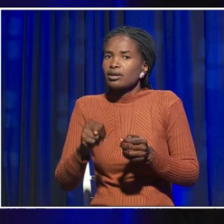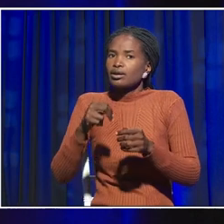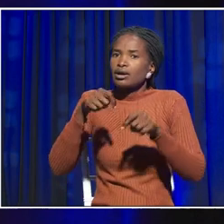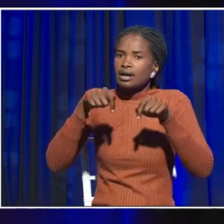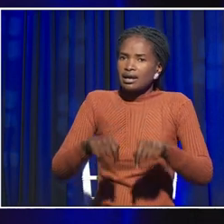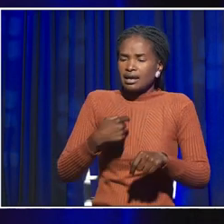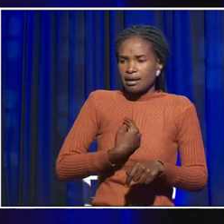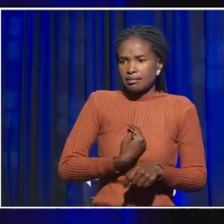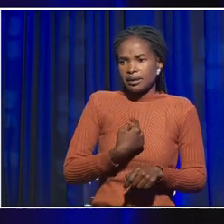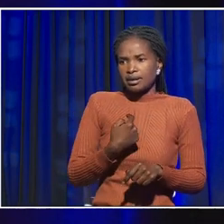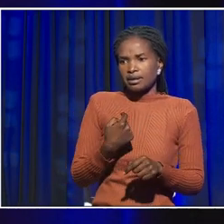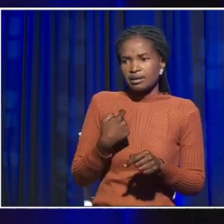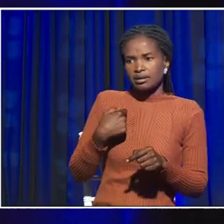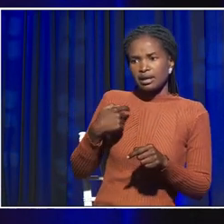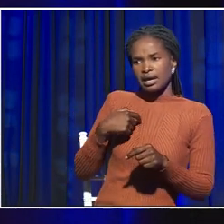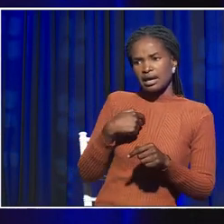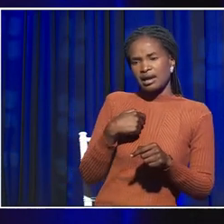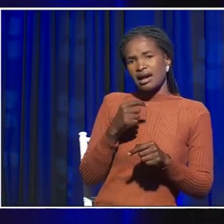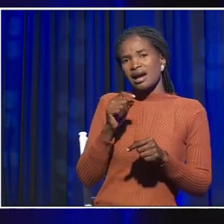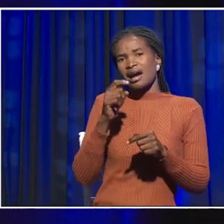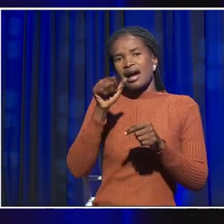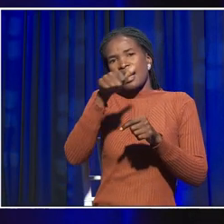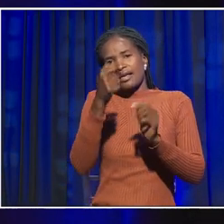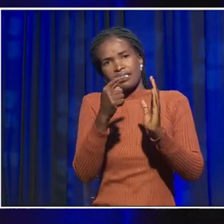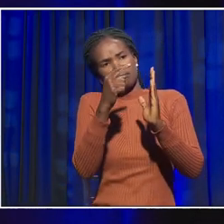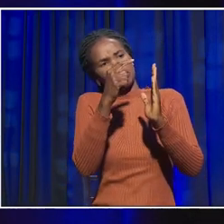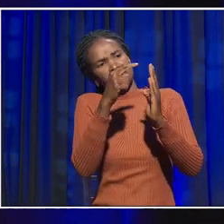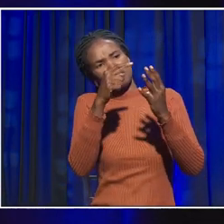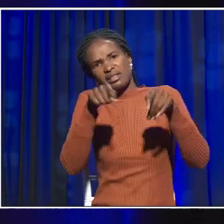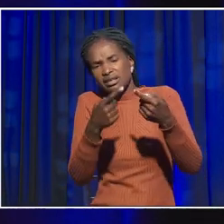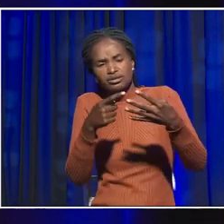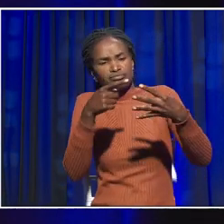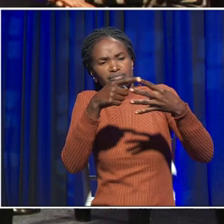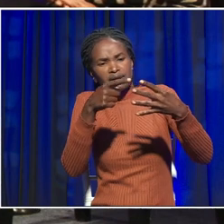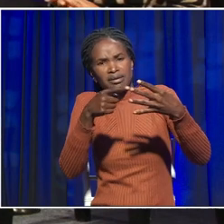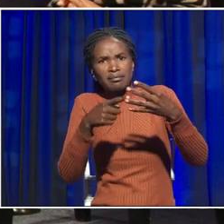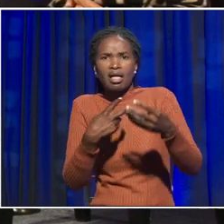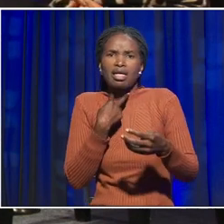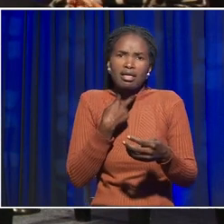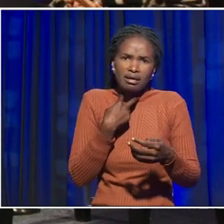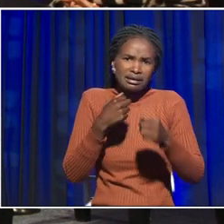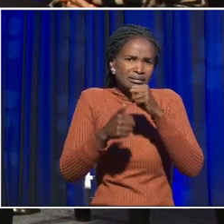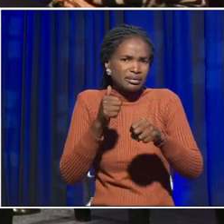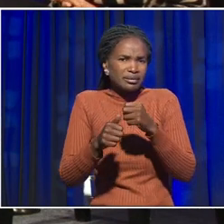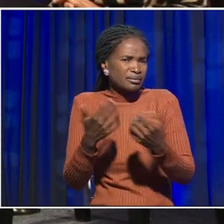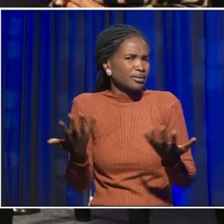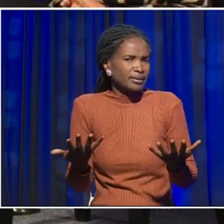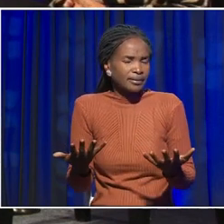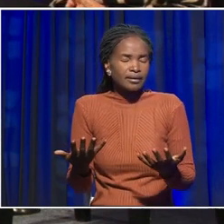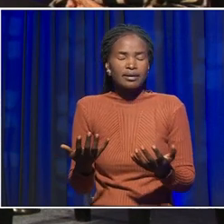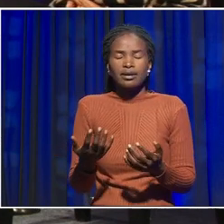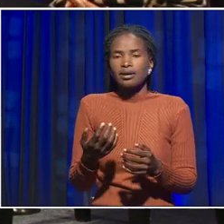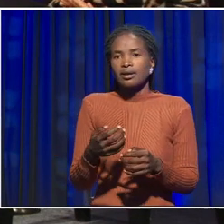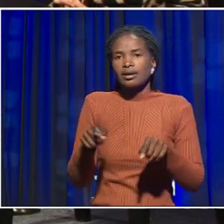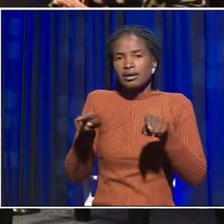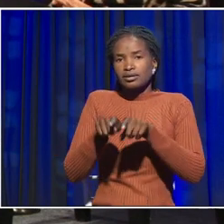And we just thought, you know, are there items or things that you are struggling with? And being at the